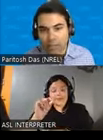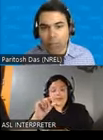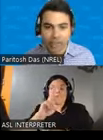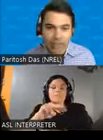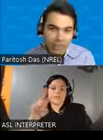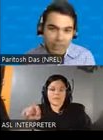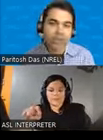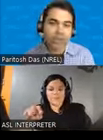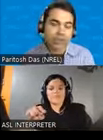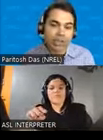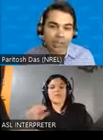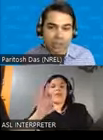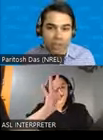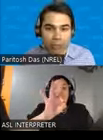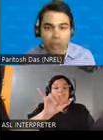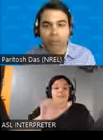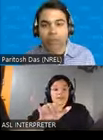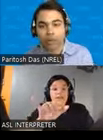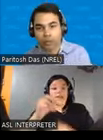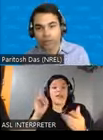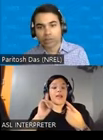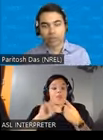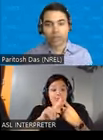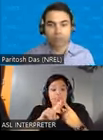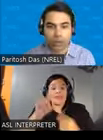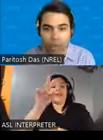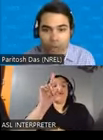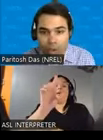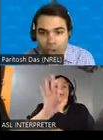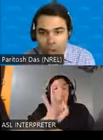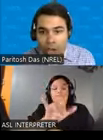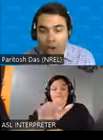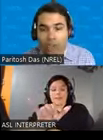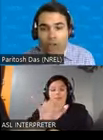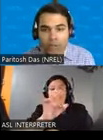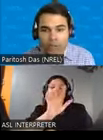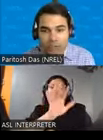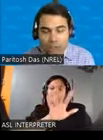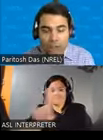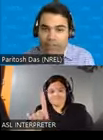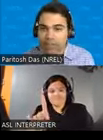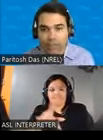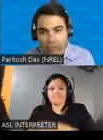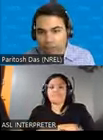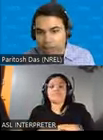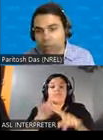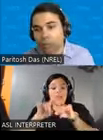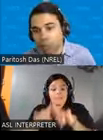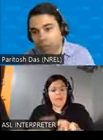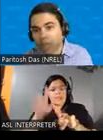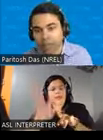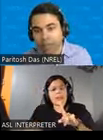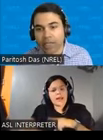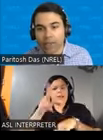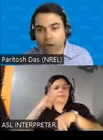and by region, which in this case is municipal regions in Puerto Rico. On top of this, as I said earlier, that we